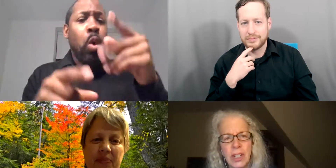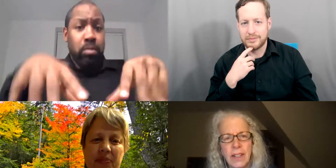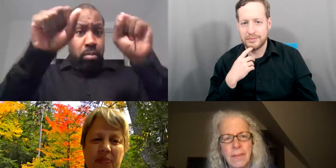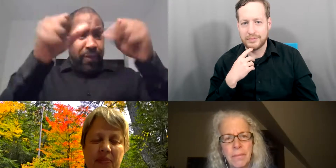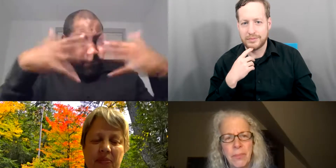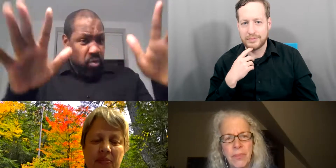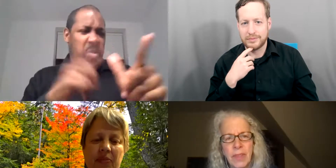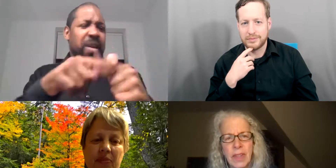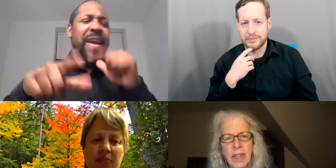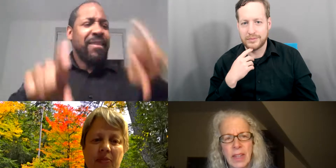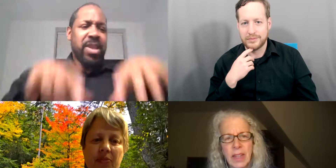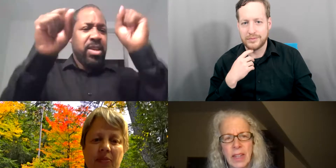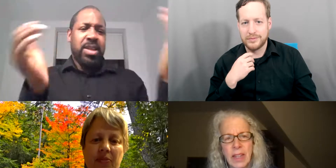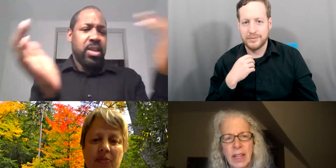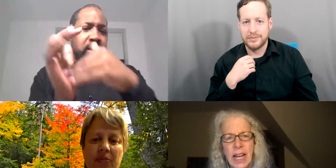commission.